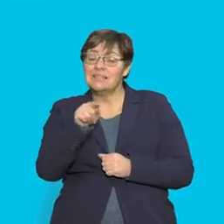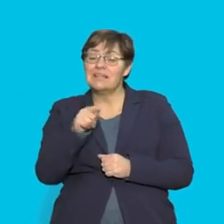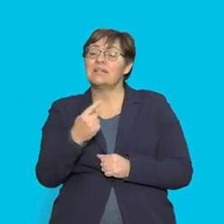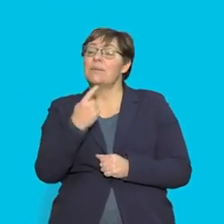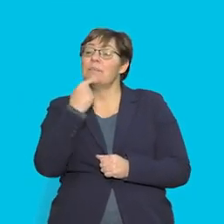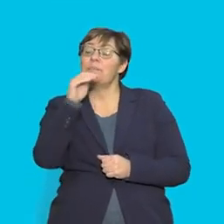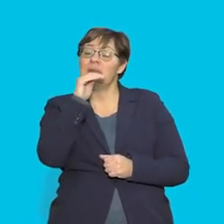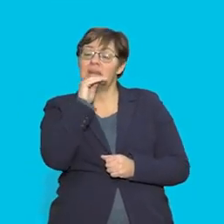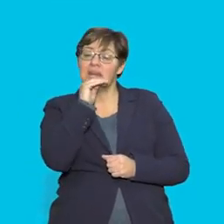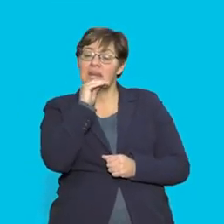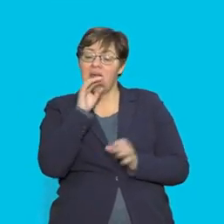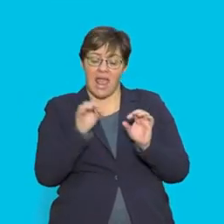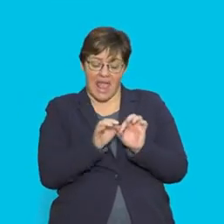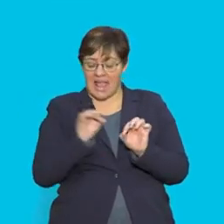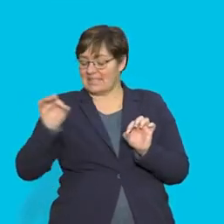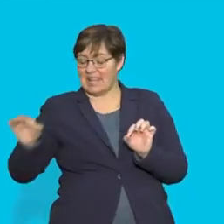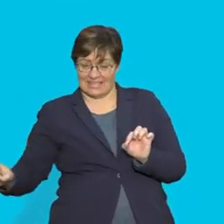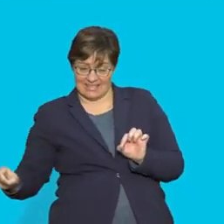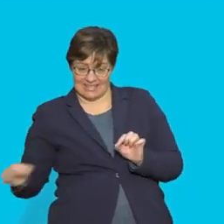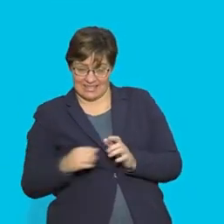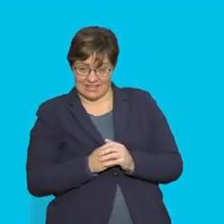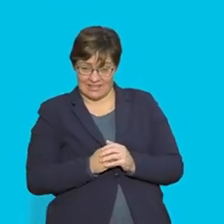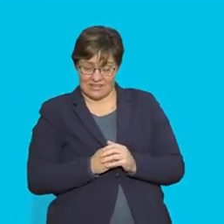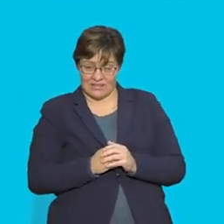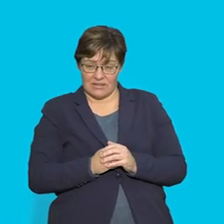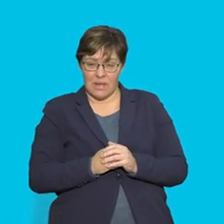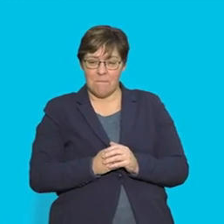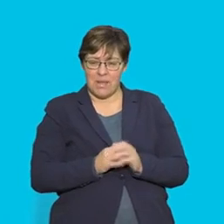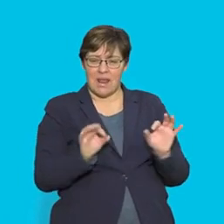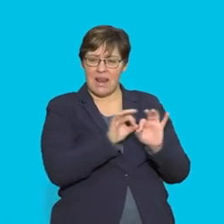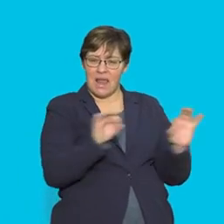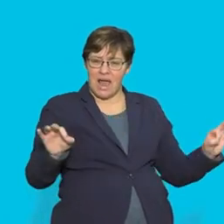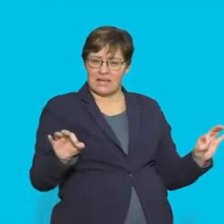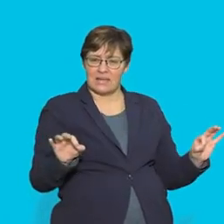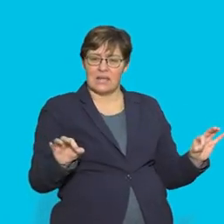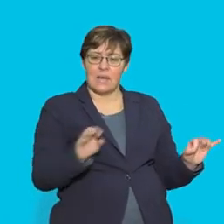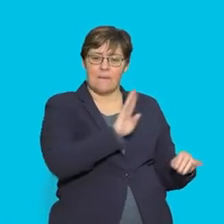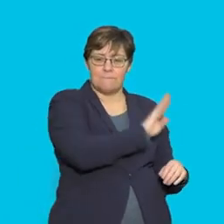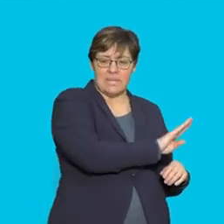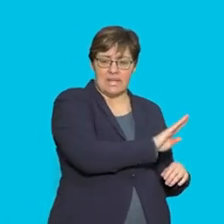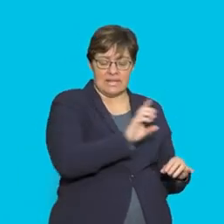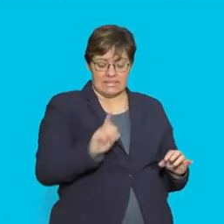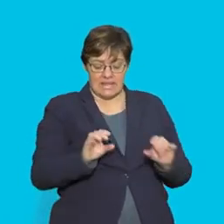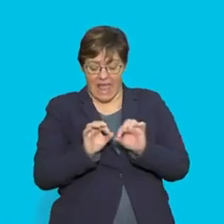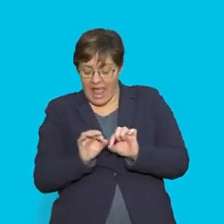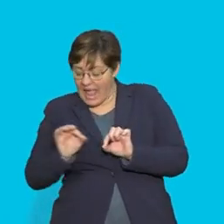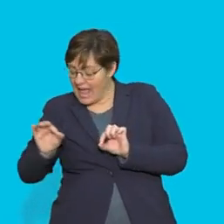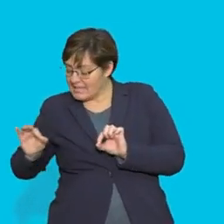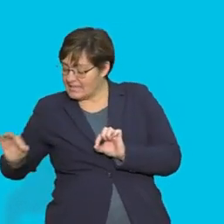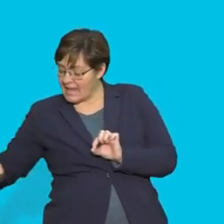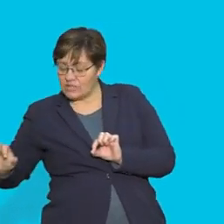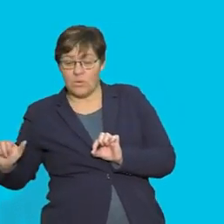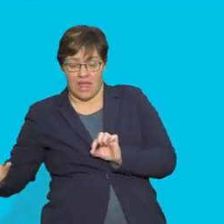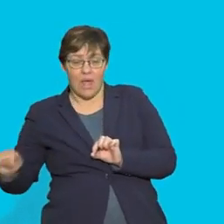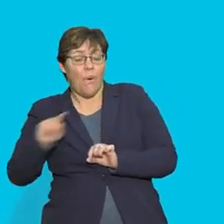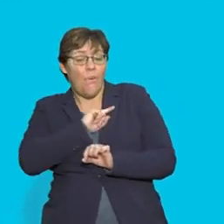means extended, right? So the line is extended. Now, because of that,